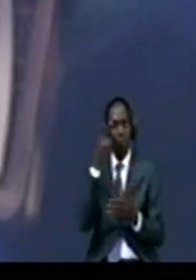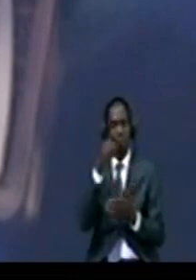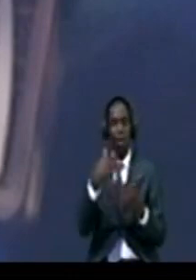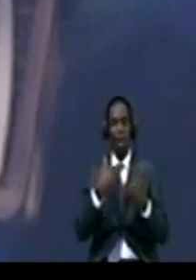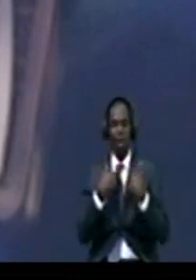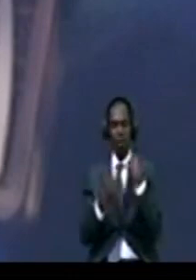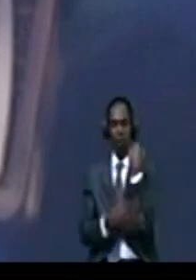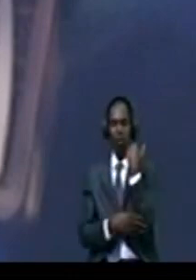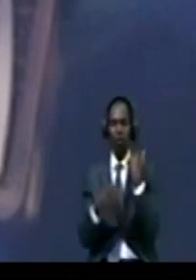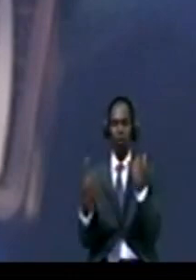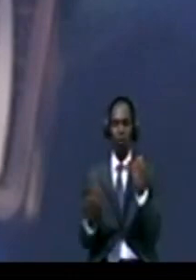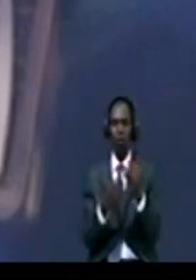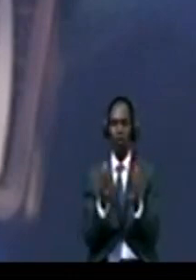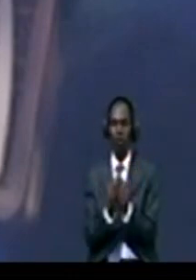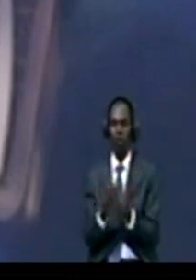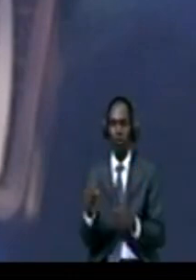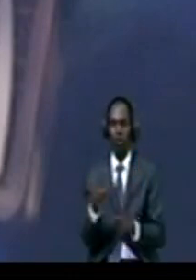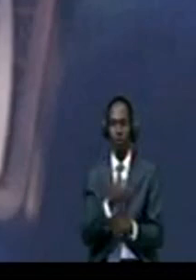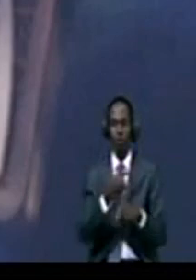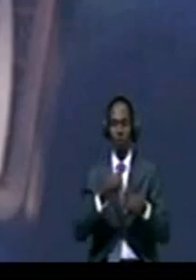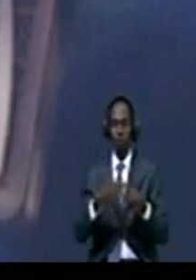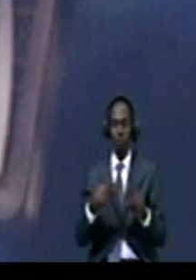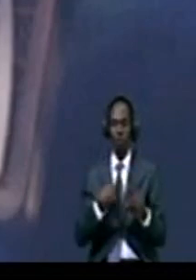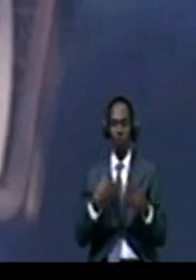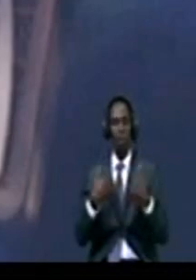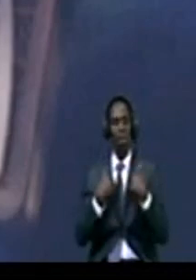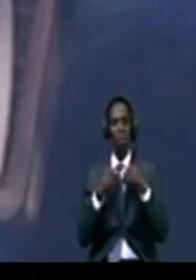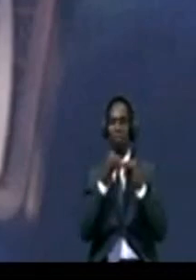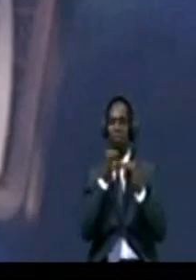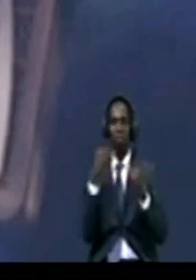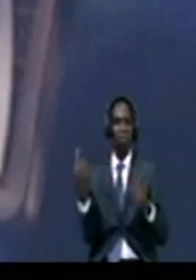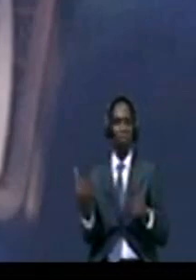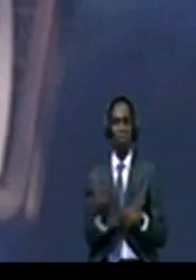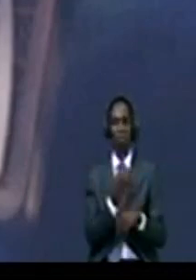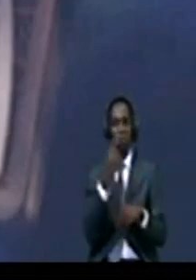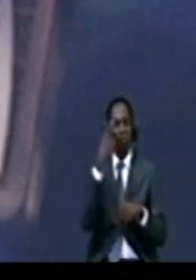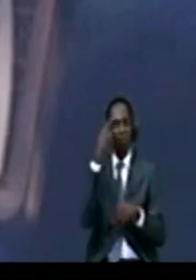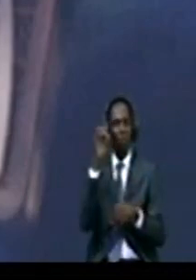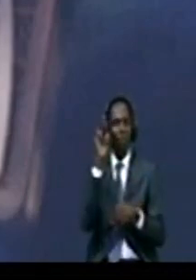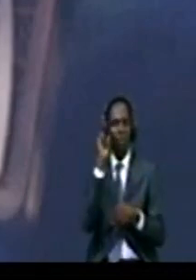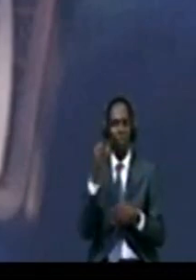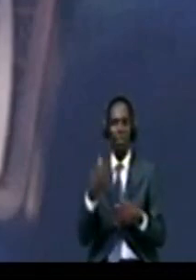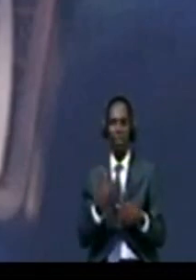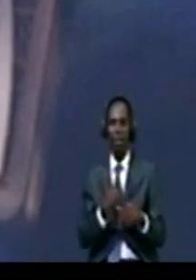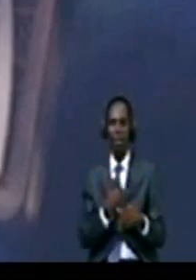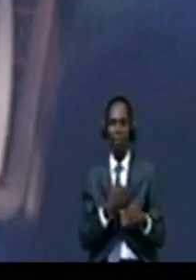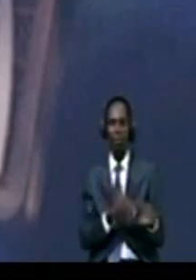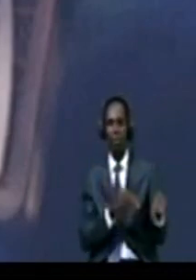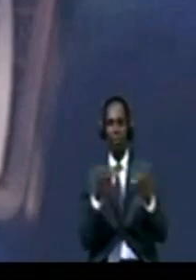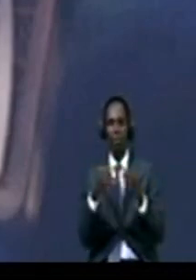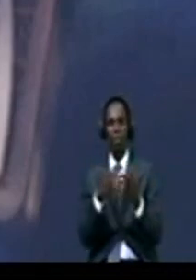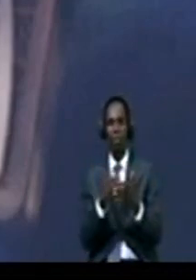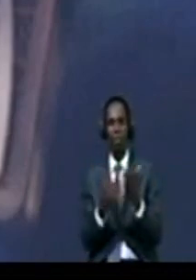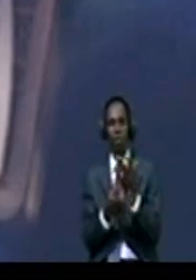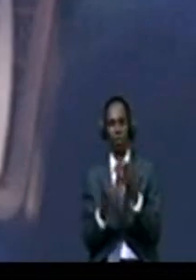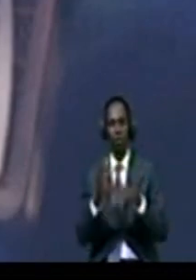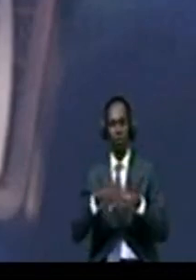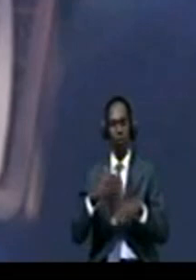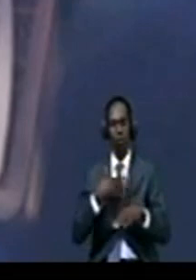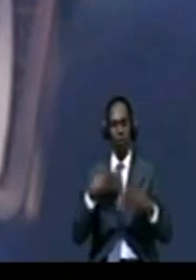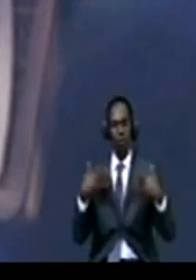you, but me ye have not always. For in that she hath poured this ointment on my body, she did it for my